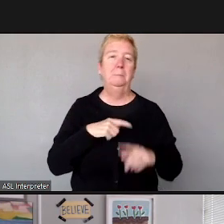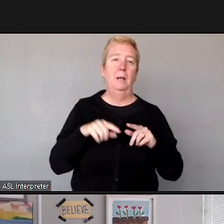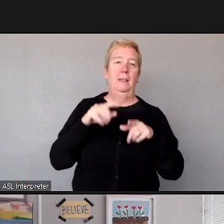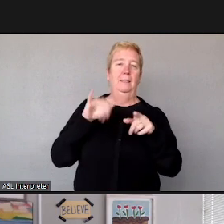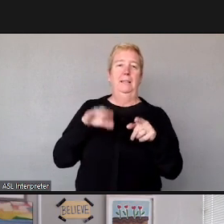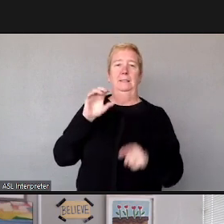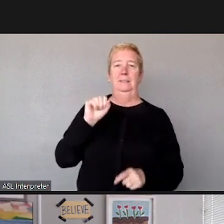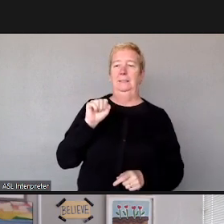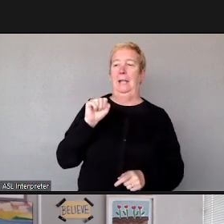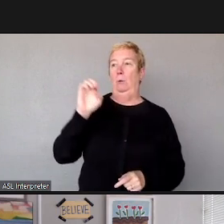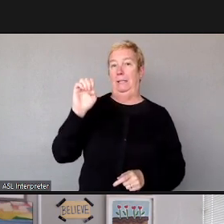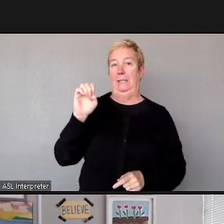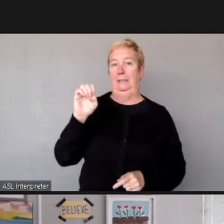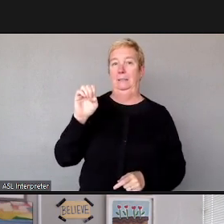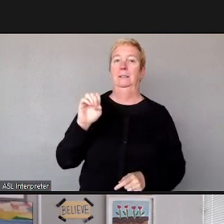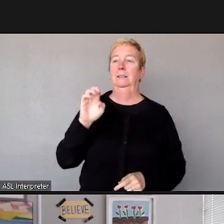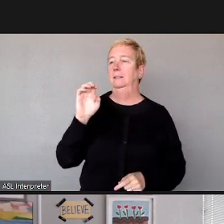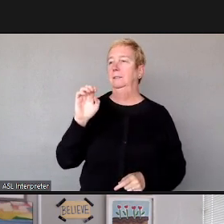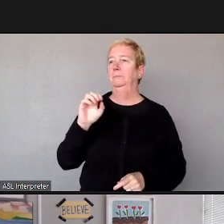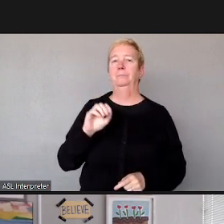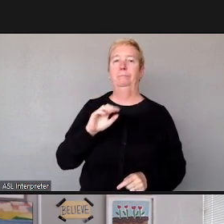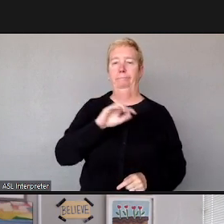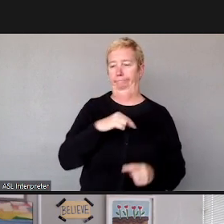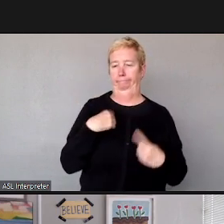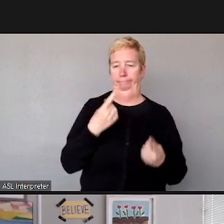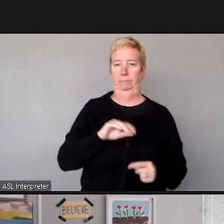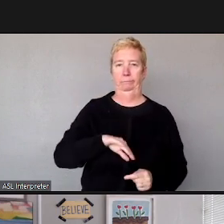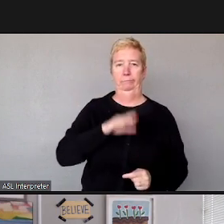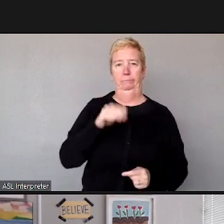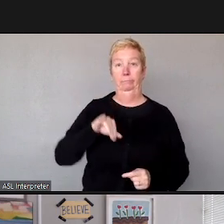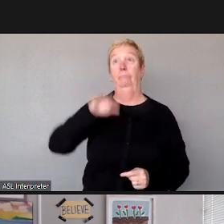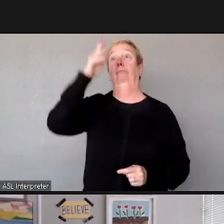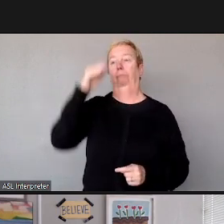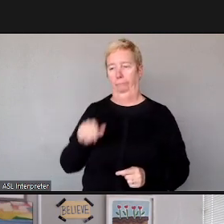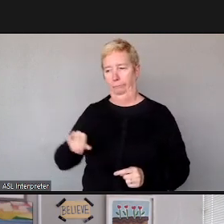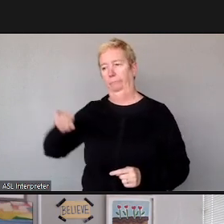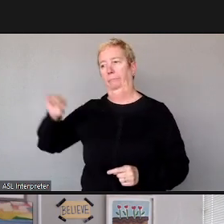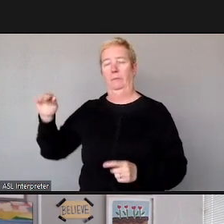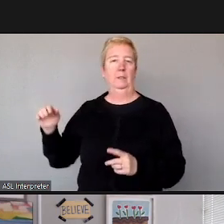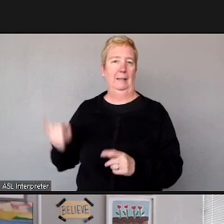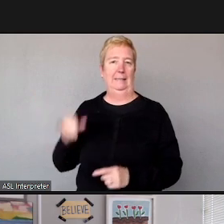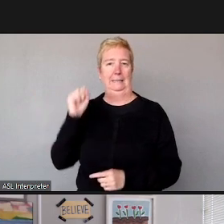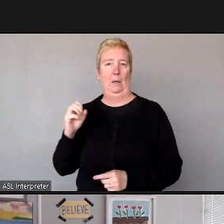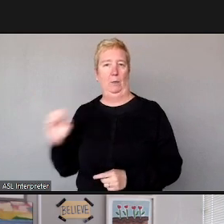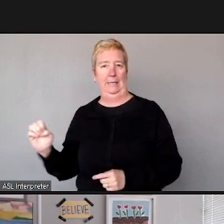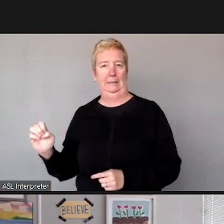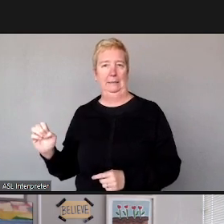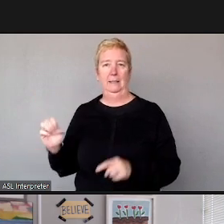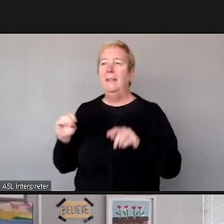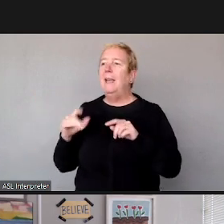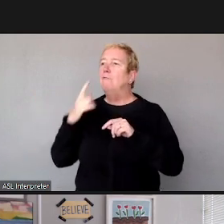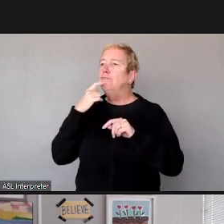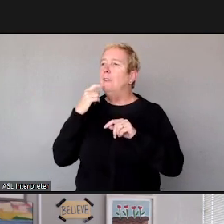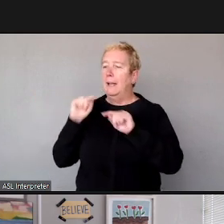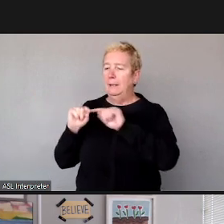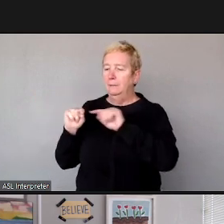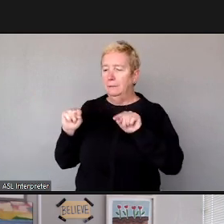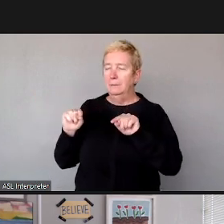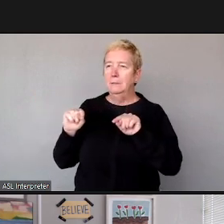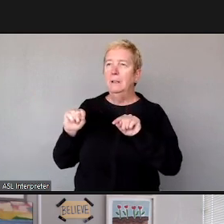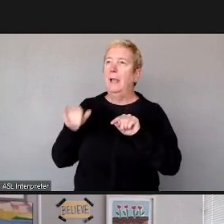Southeast epidemiologic curve since the beginning of the epidemic. This is that acceptable level of cases that Jared